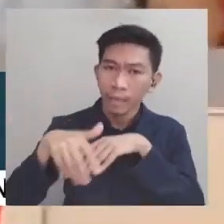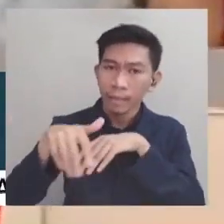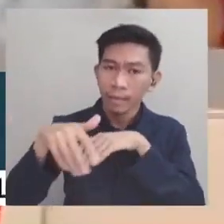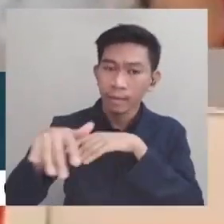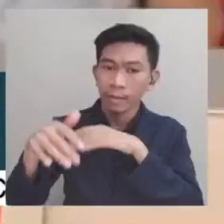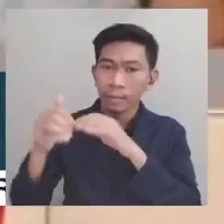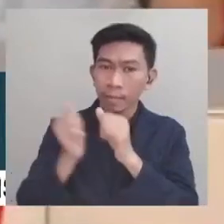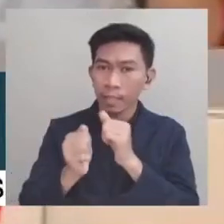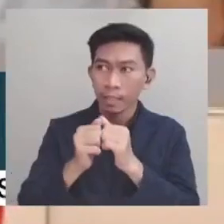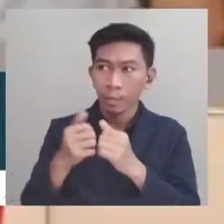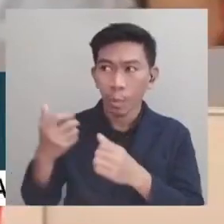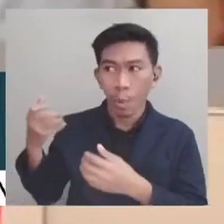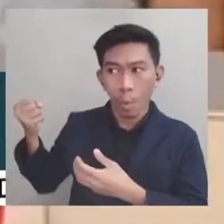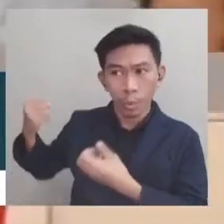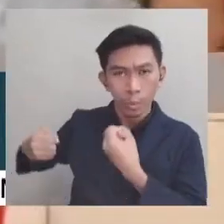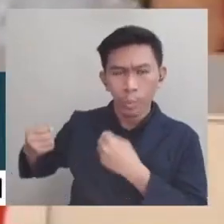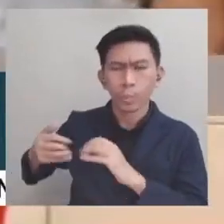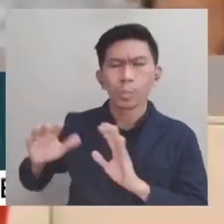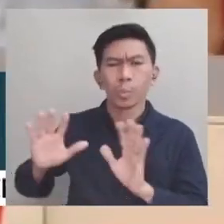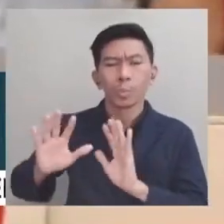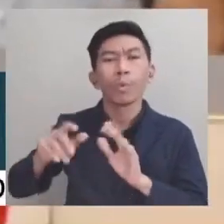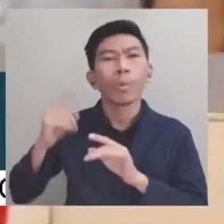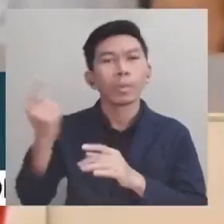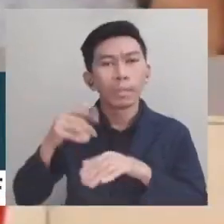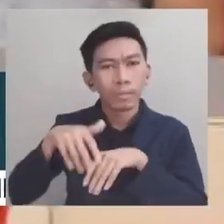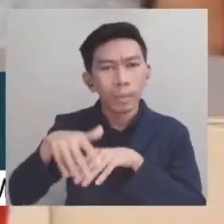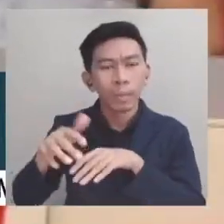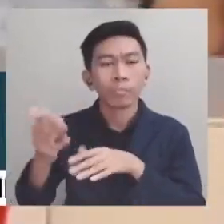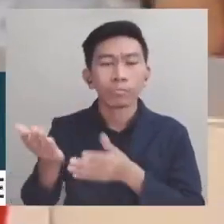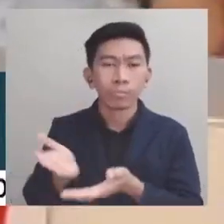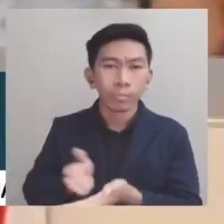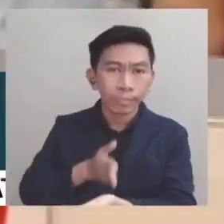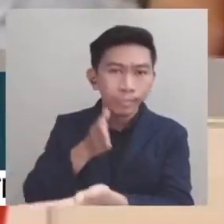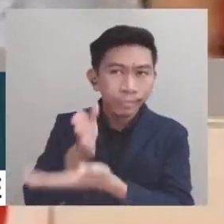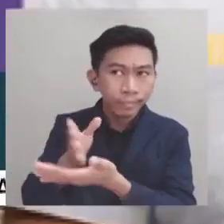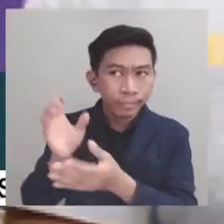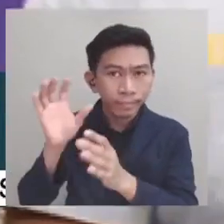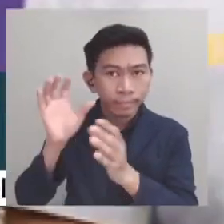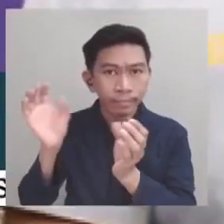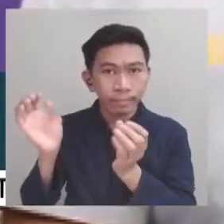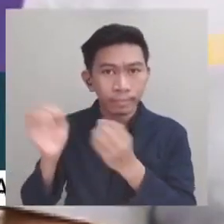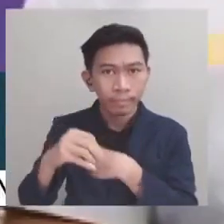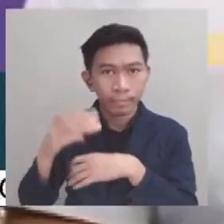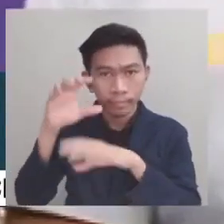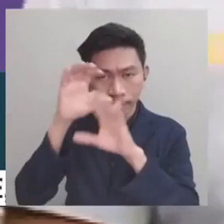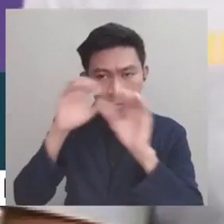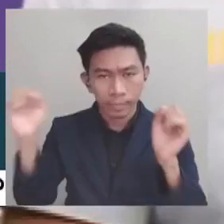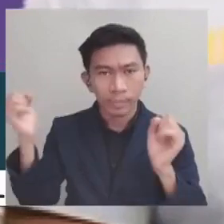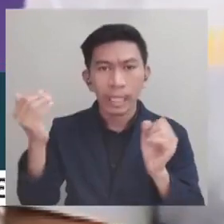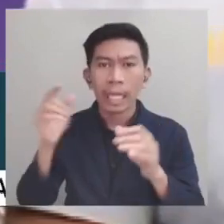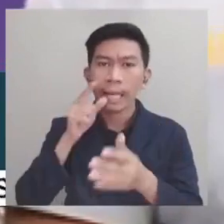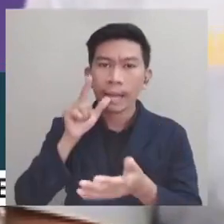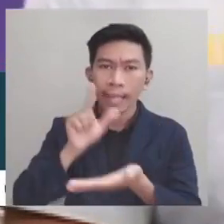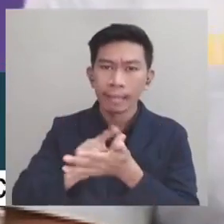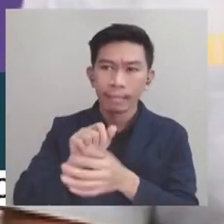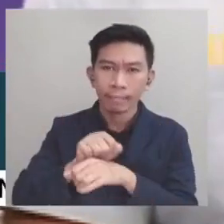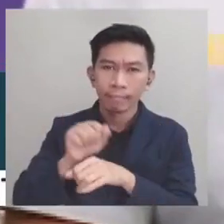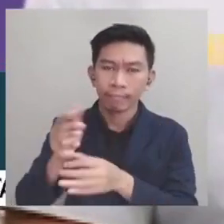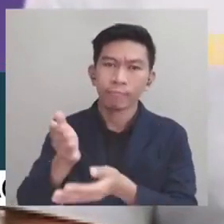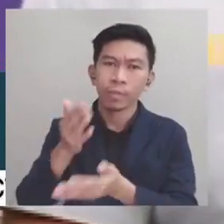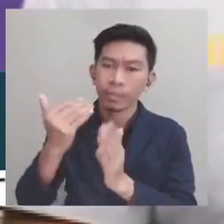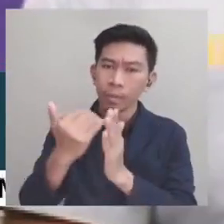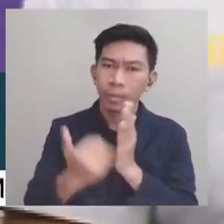strike. They plan to submit a letter to the office of the president with a list of their demands, such as the revision of the